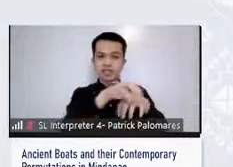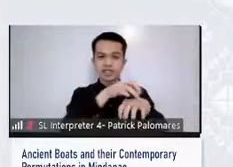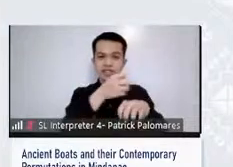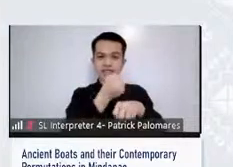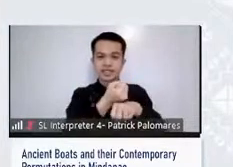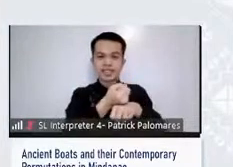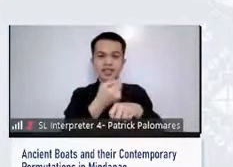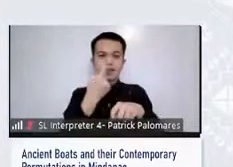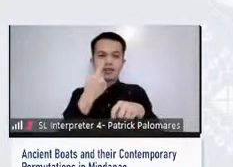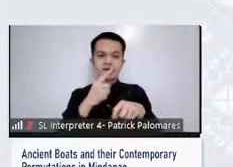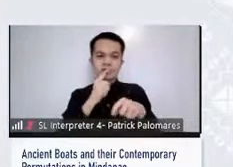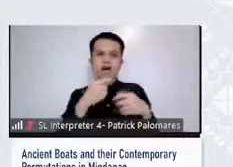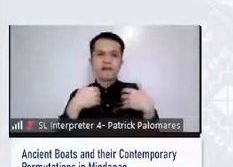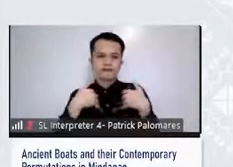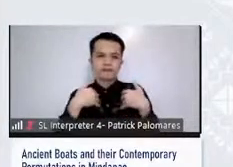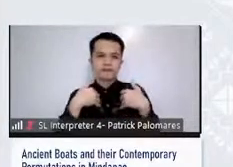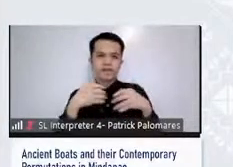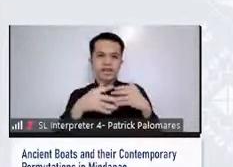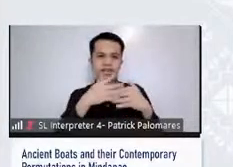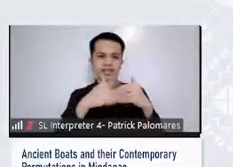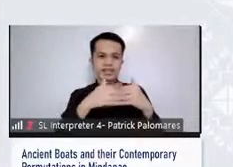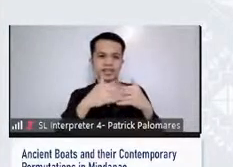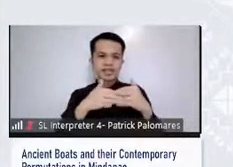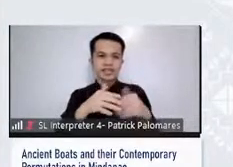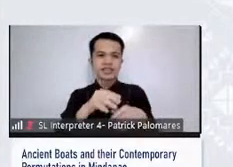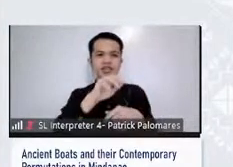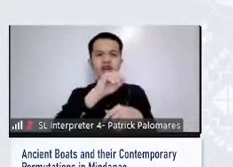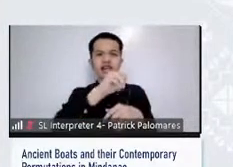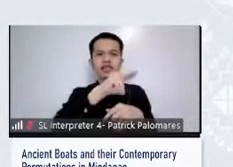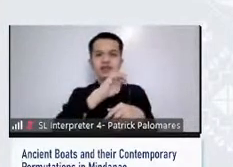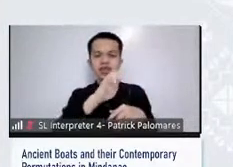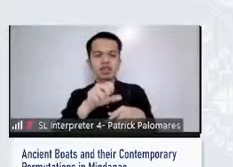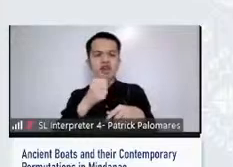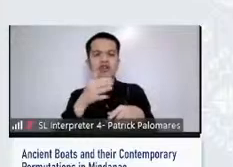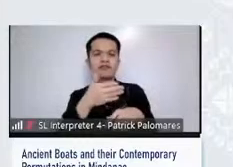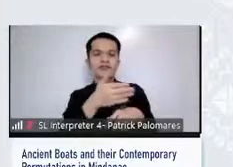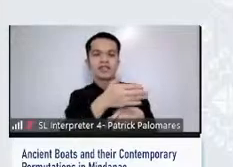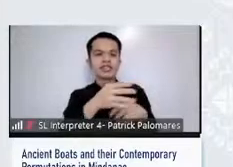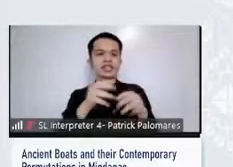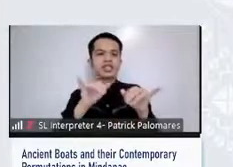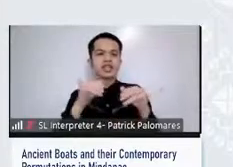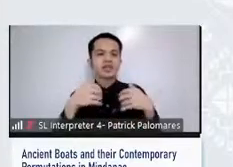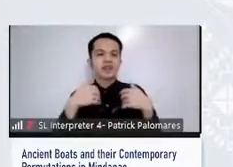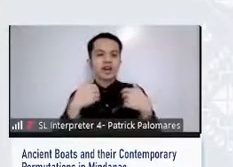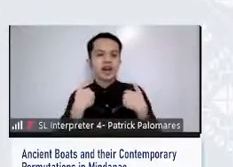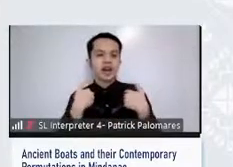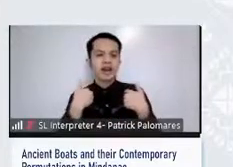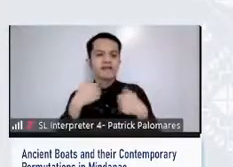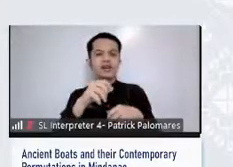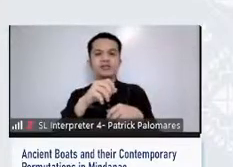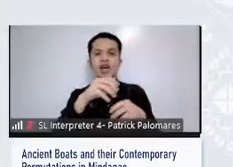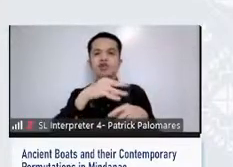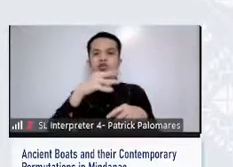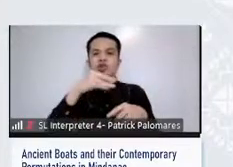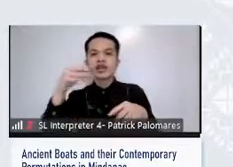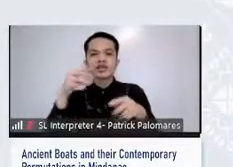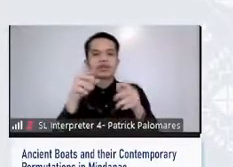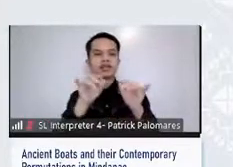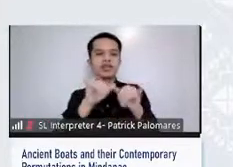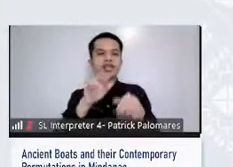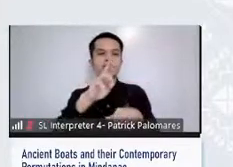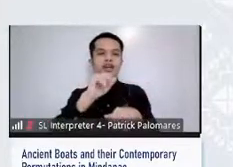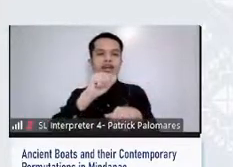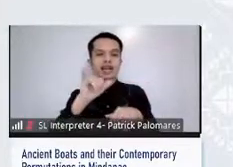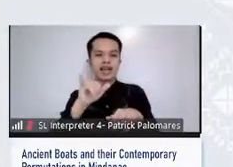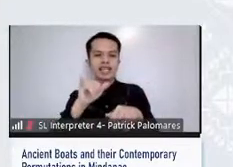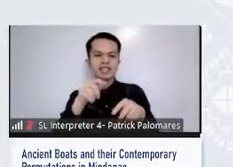corals, anemone, and multicolored fish. There are also shoals of squid, rays, with poisonous stings,